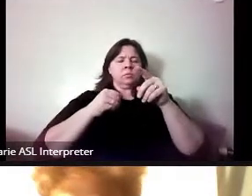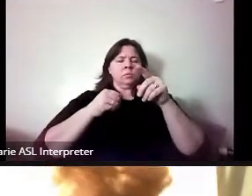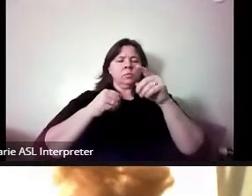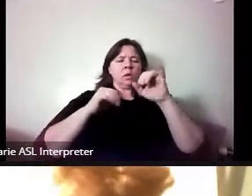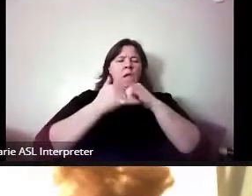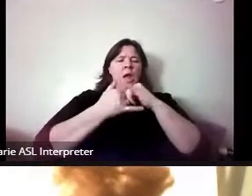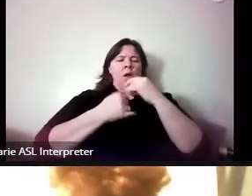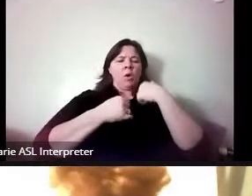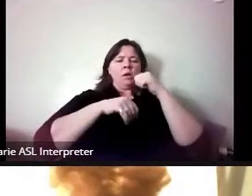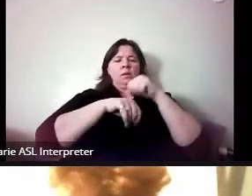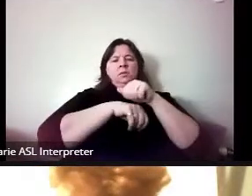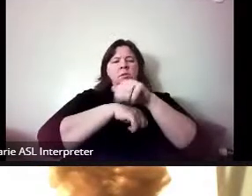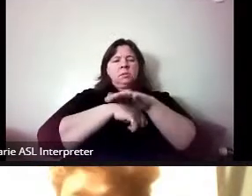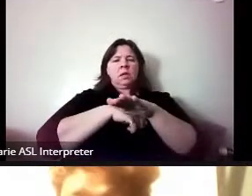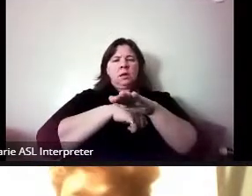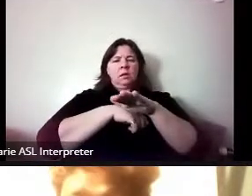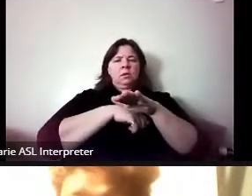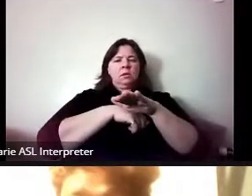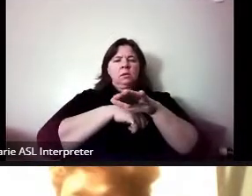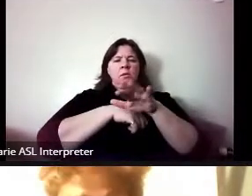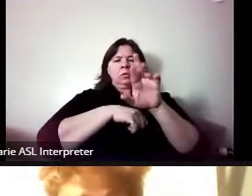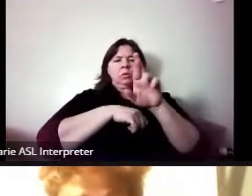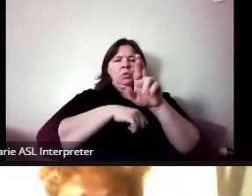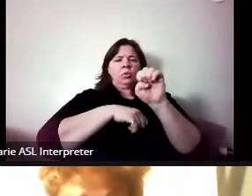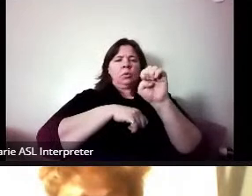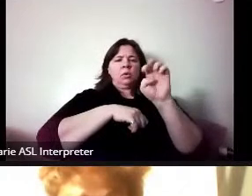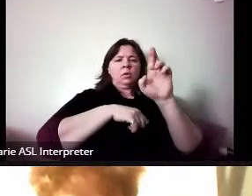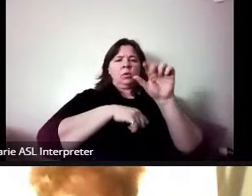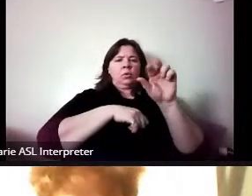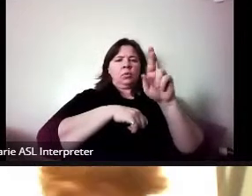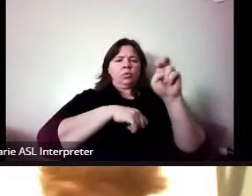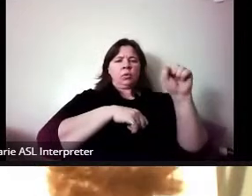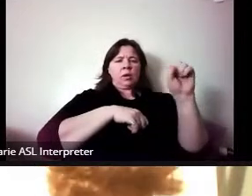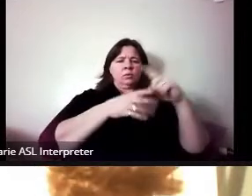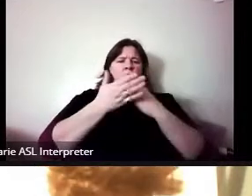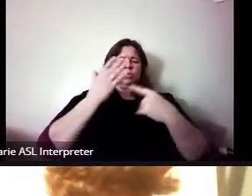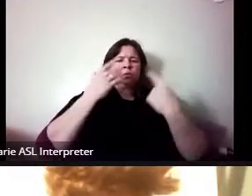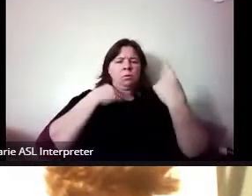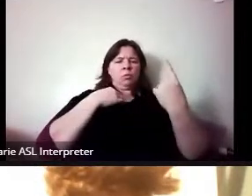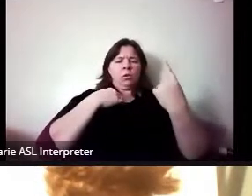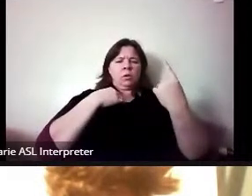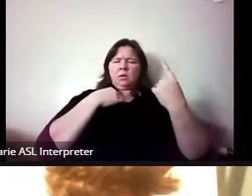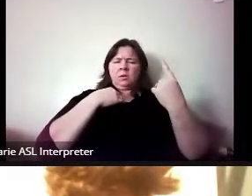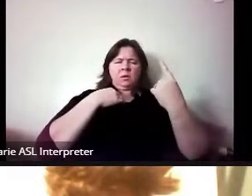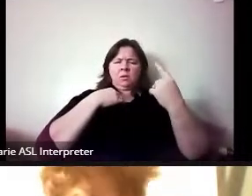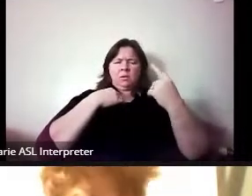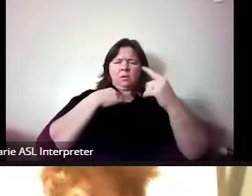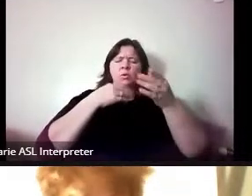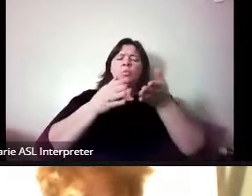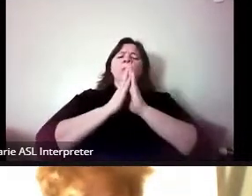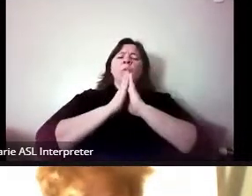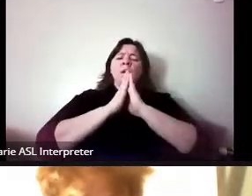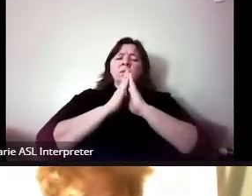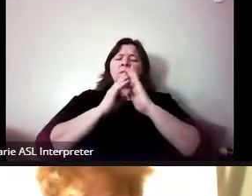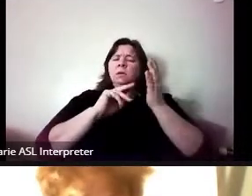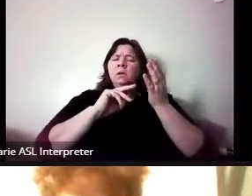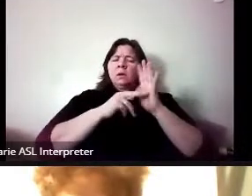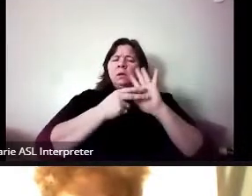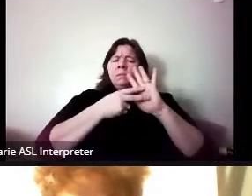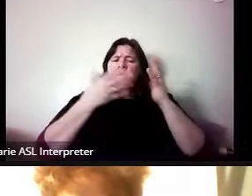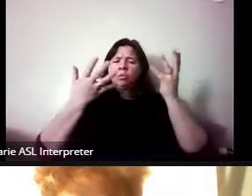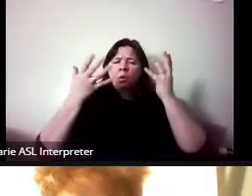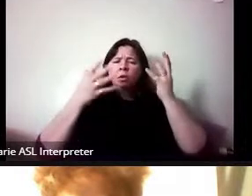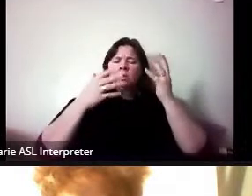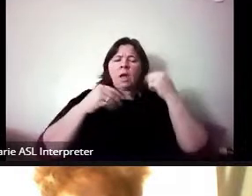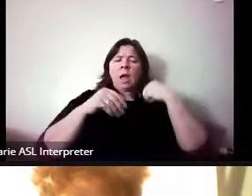to someone, an invite request to someone? Sorry, a what request? How